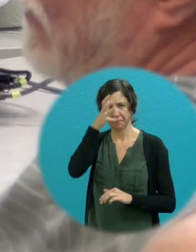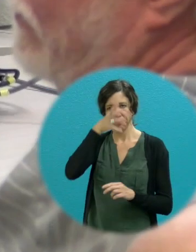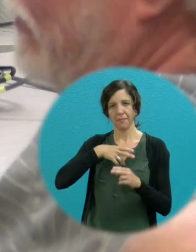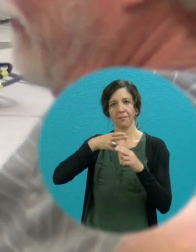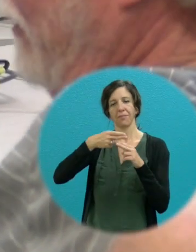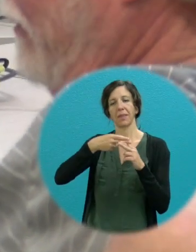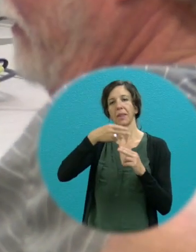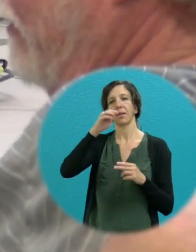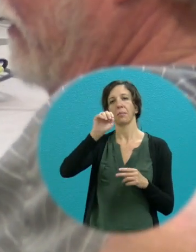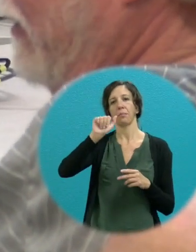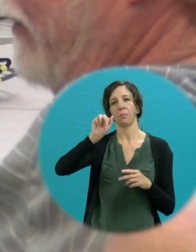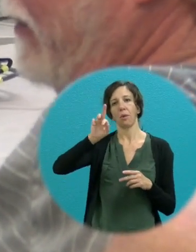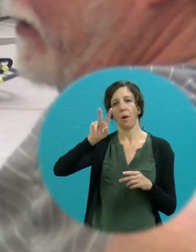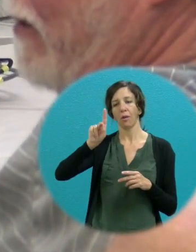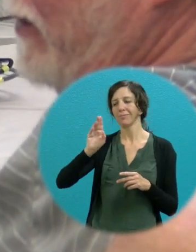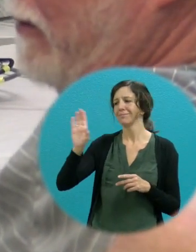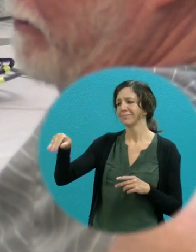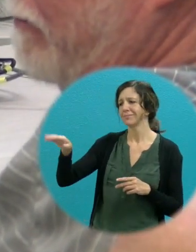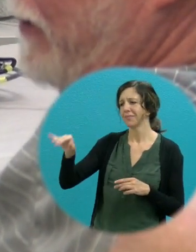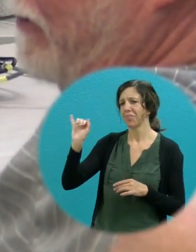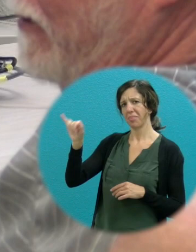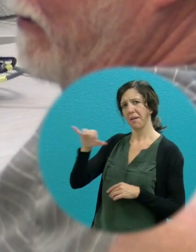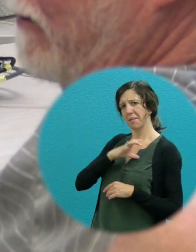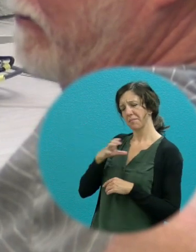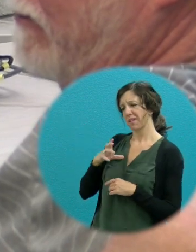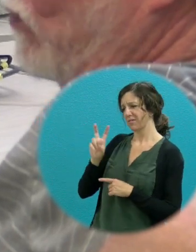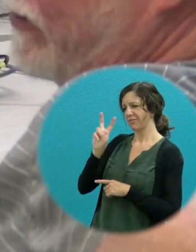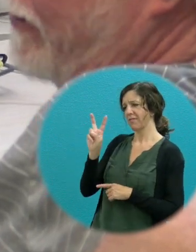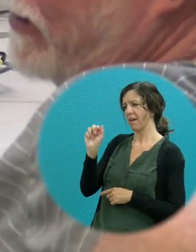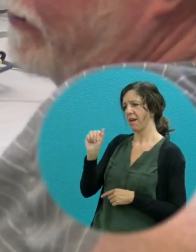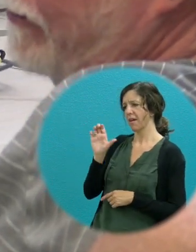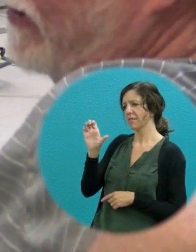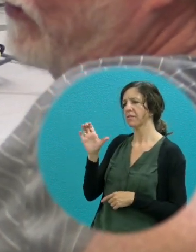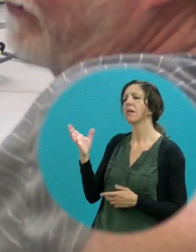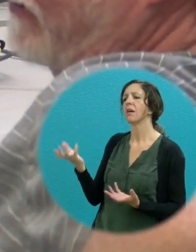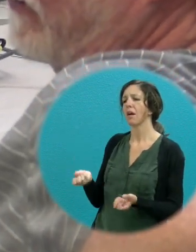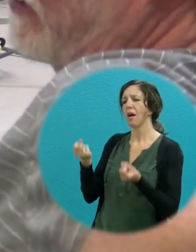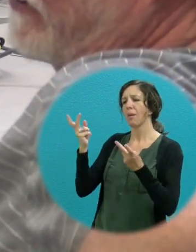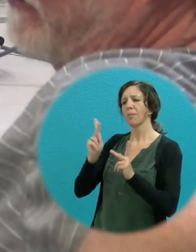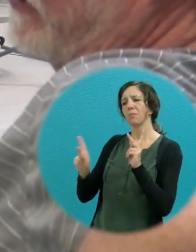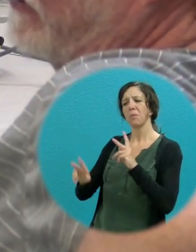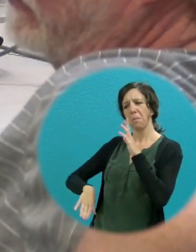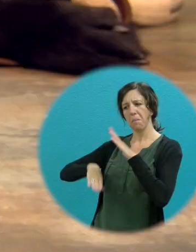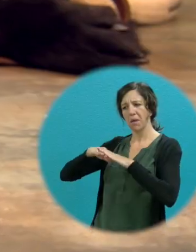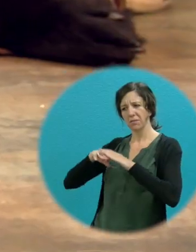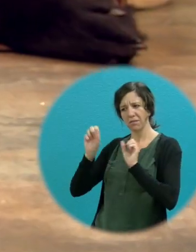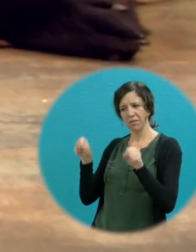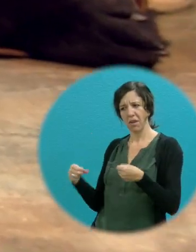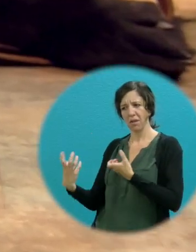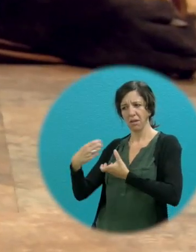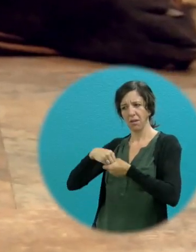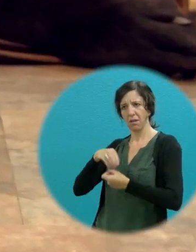mynevadacounty.com/elections. The committee that you're talking about, how many people, what's the maximum number of people on the committee?